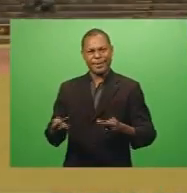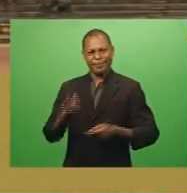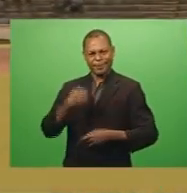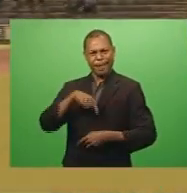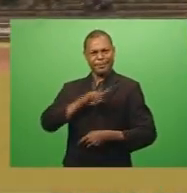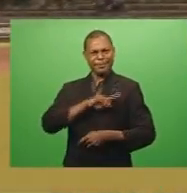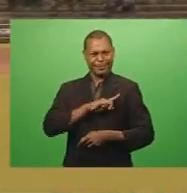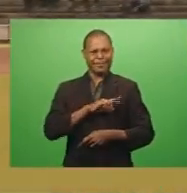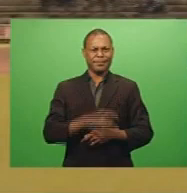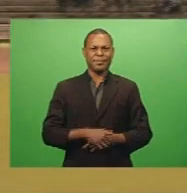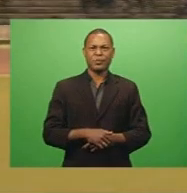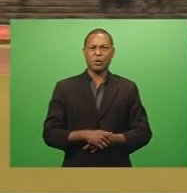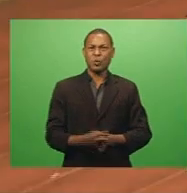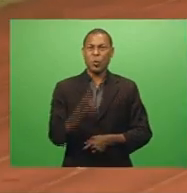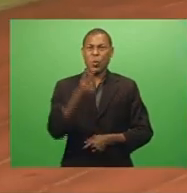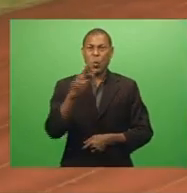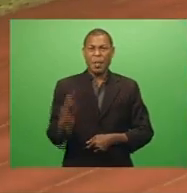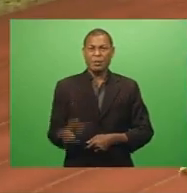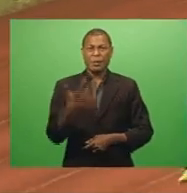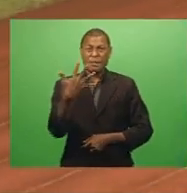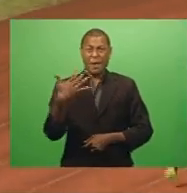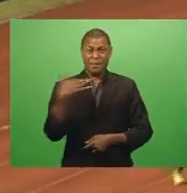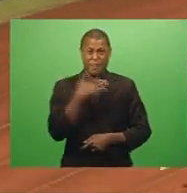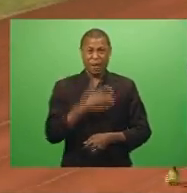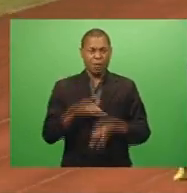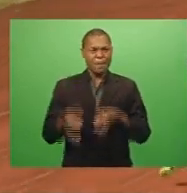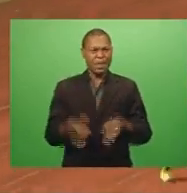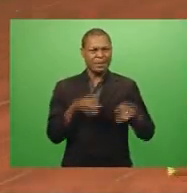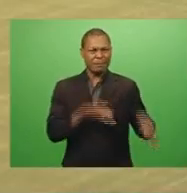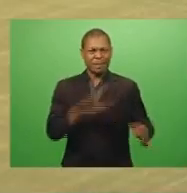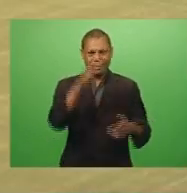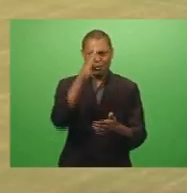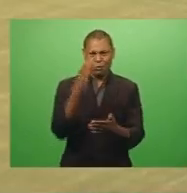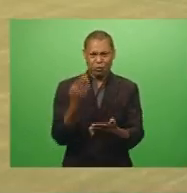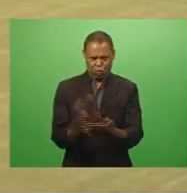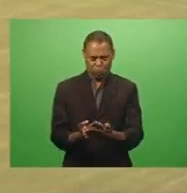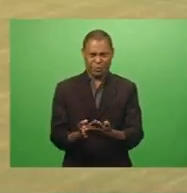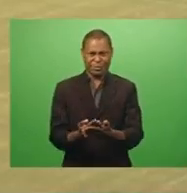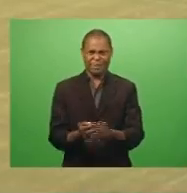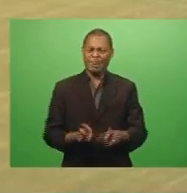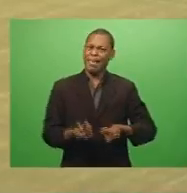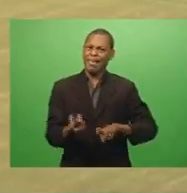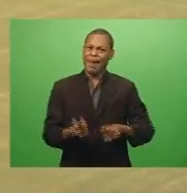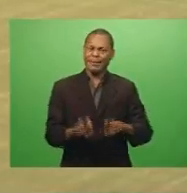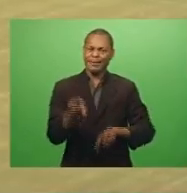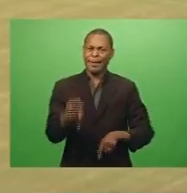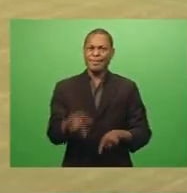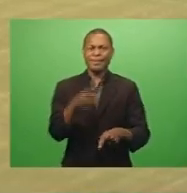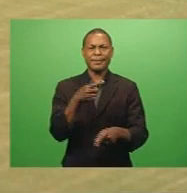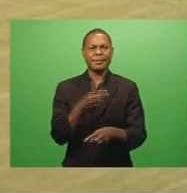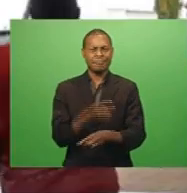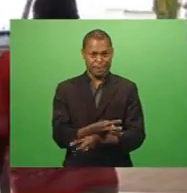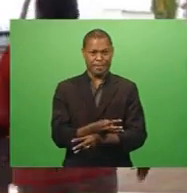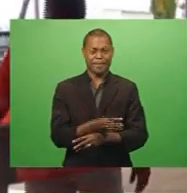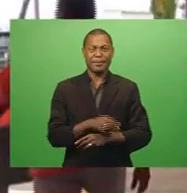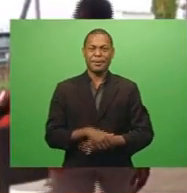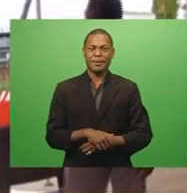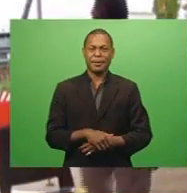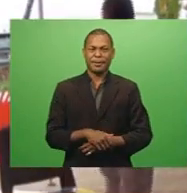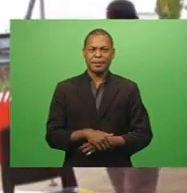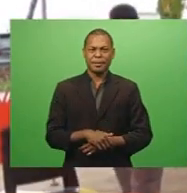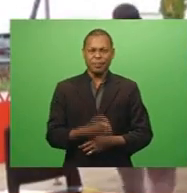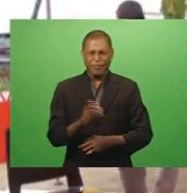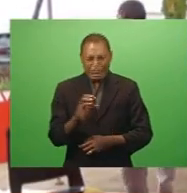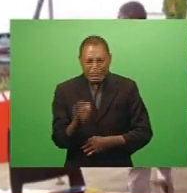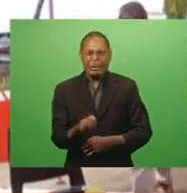2,500 athletes will participate at the Fiji Secondary Schools Athletics Championship this month. Of those athletes, there are some of them who will be coming